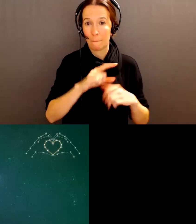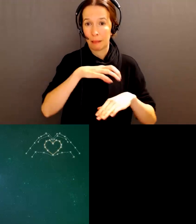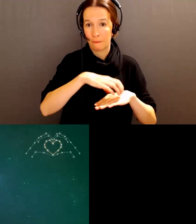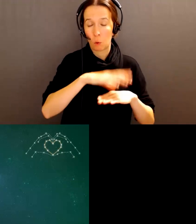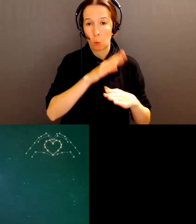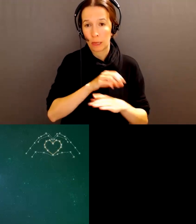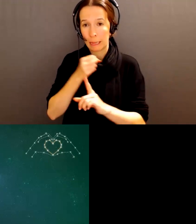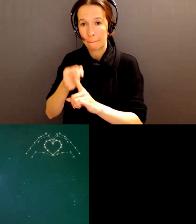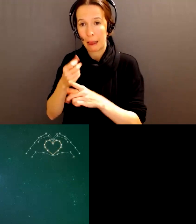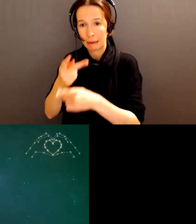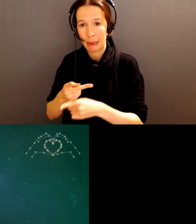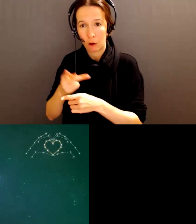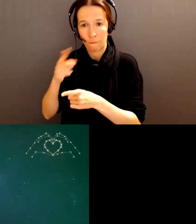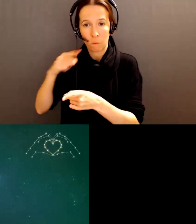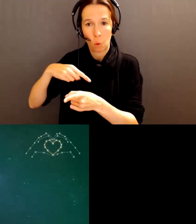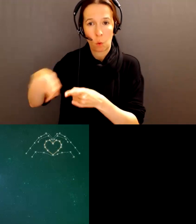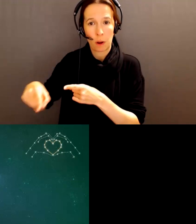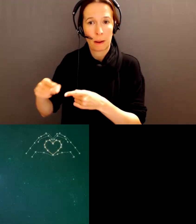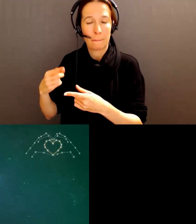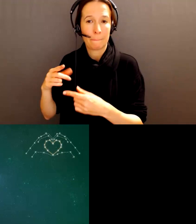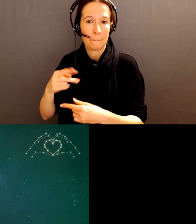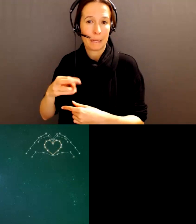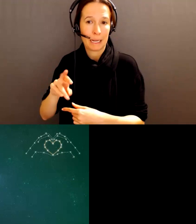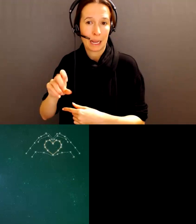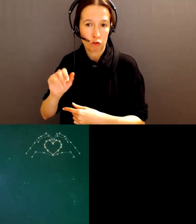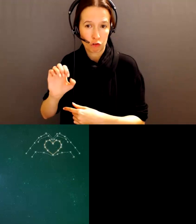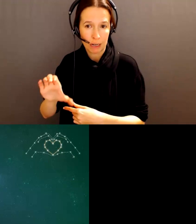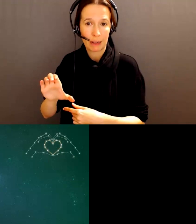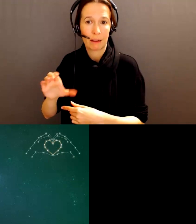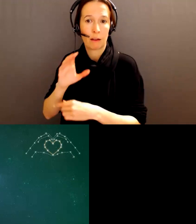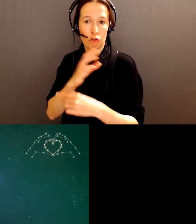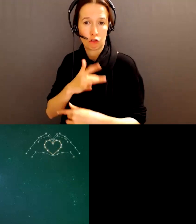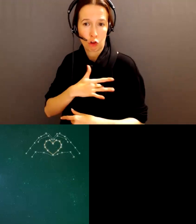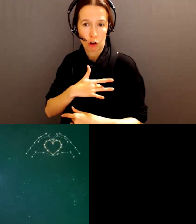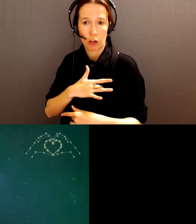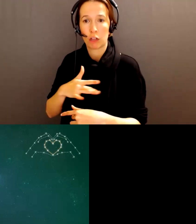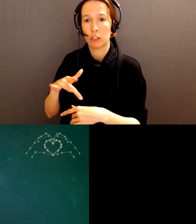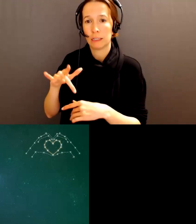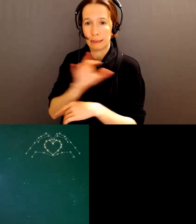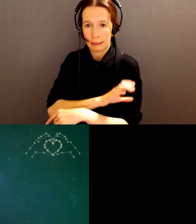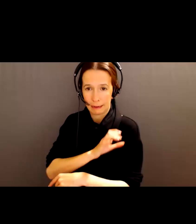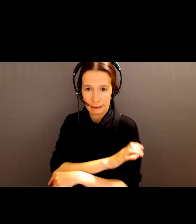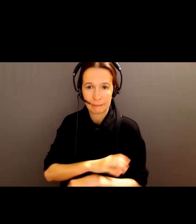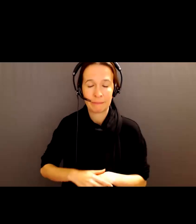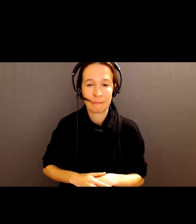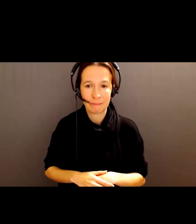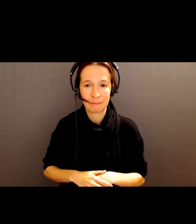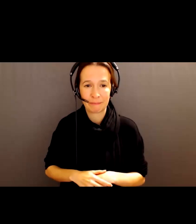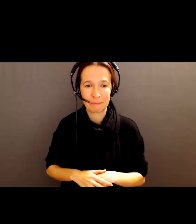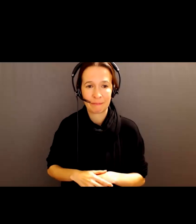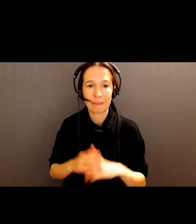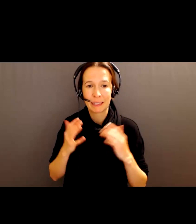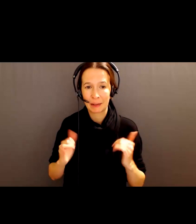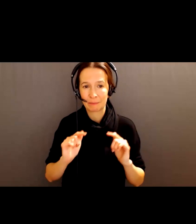in a pediatric cardiology clinic. Astrid, all yours. Thank you, Tina. Just gonna share